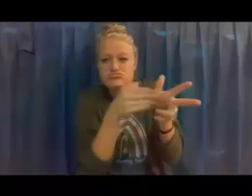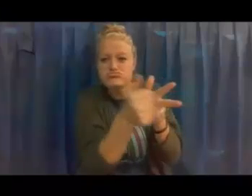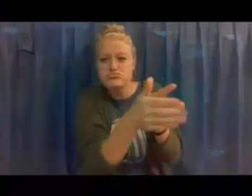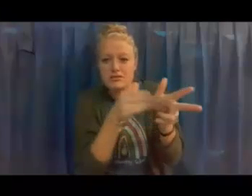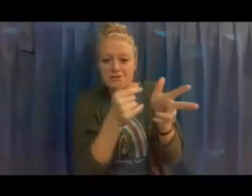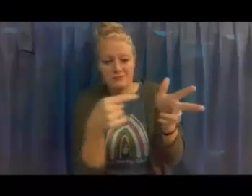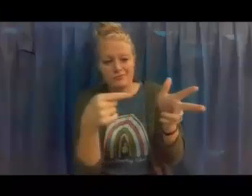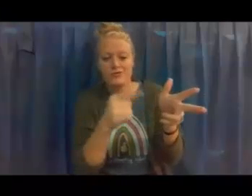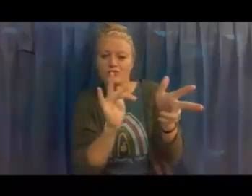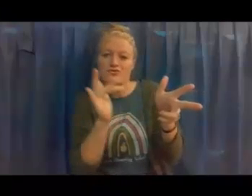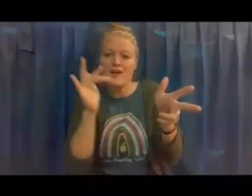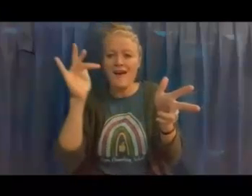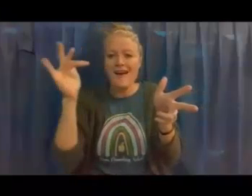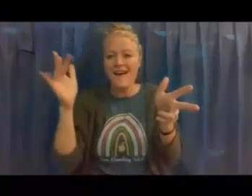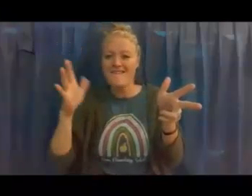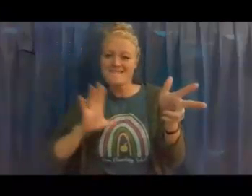motorcycle.